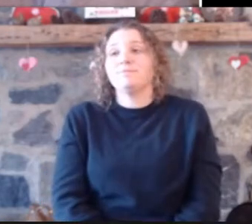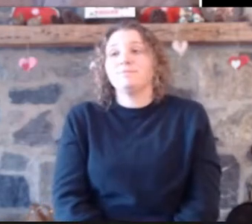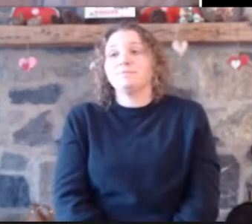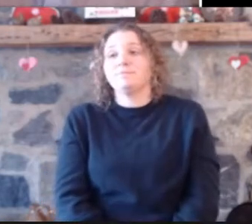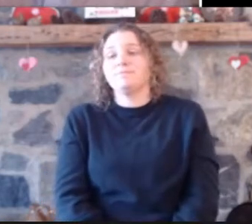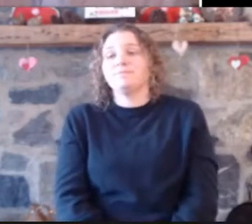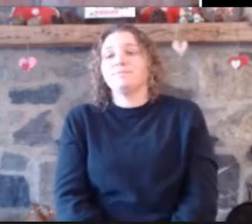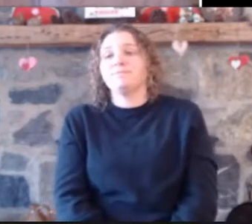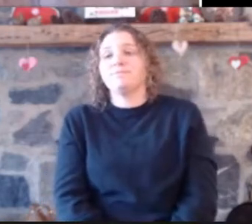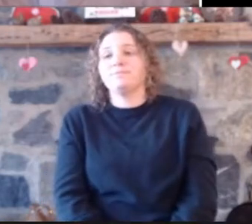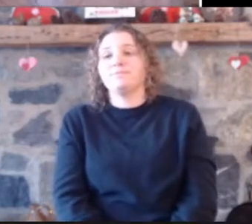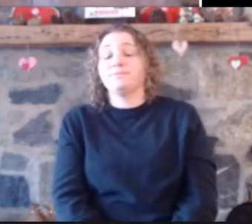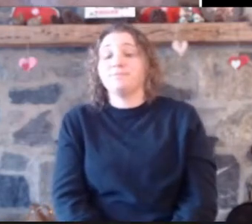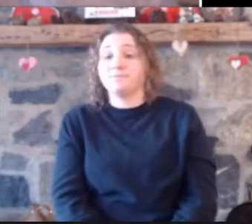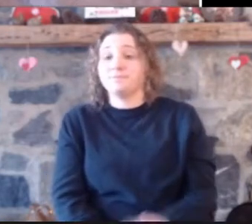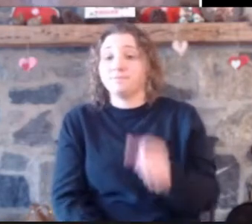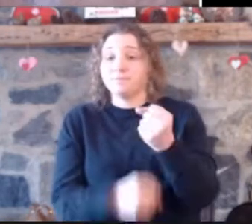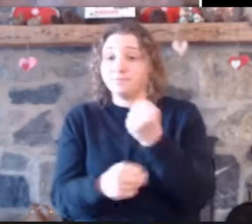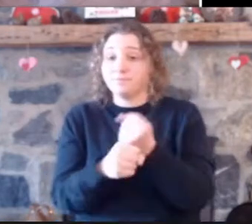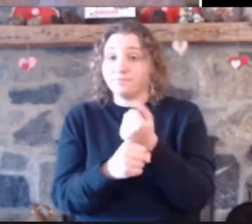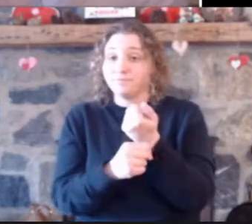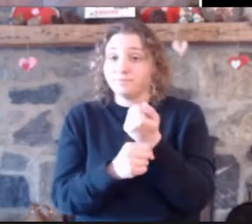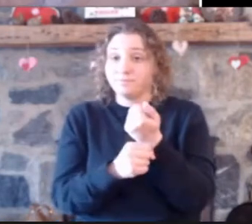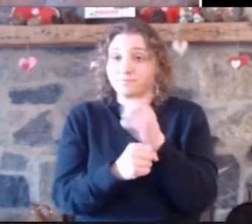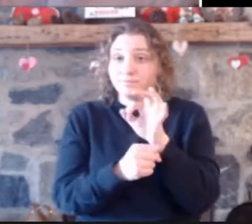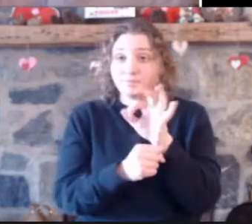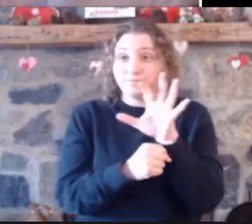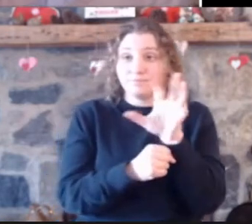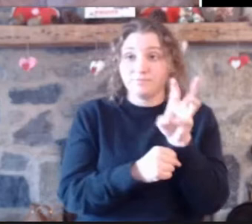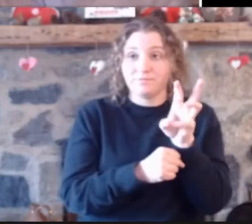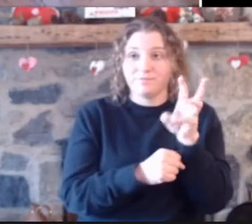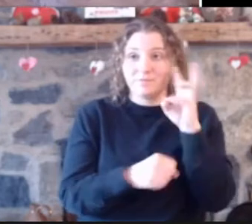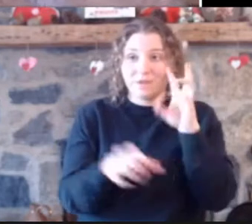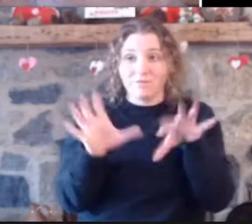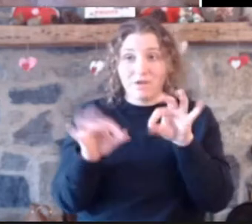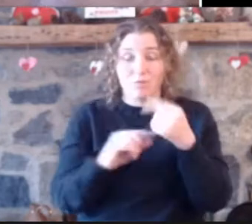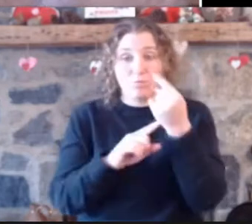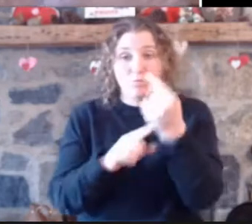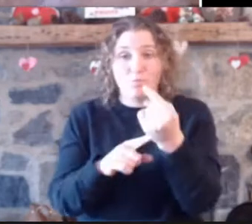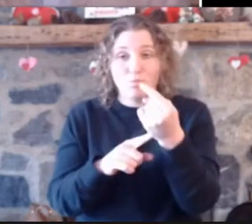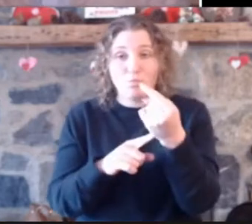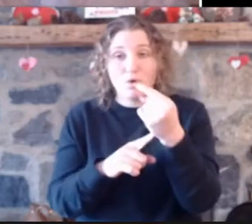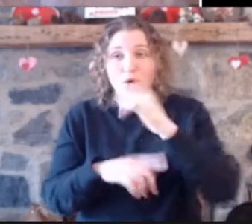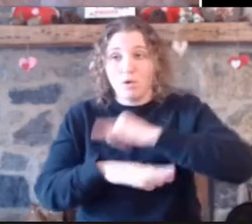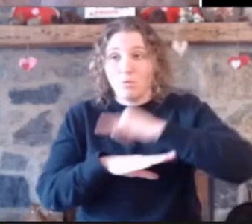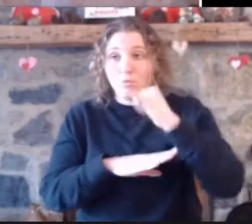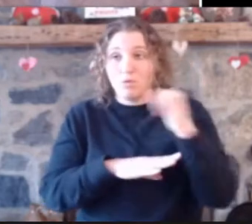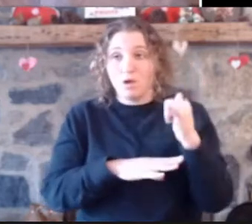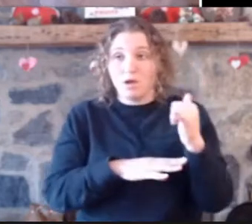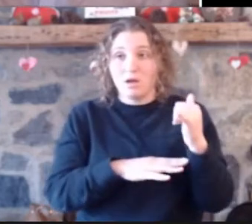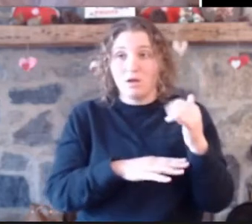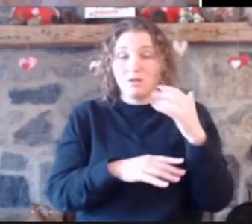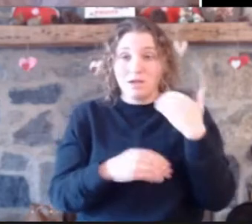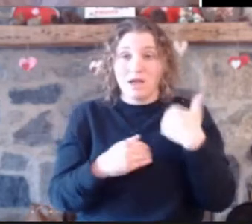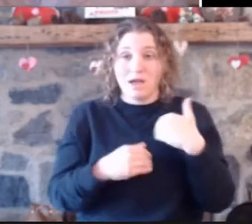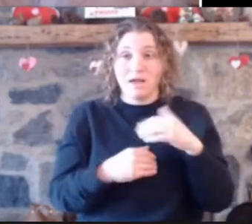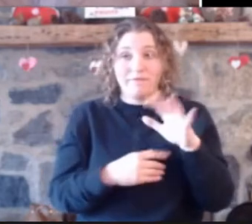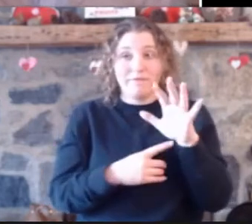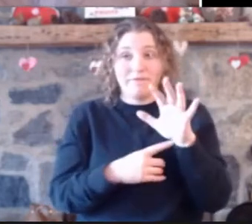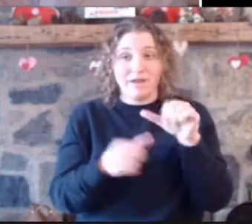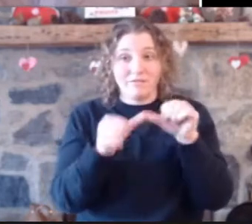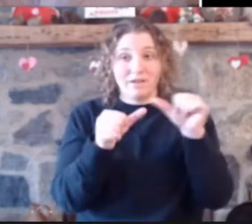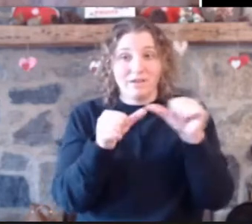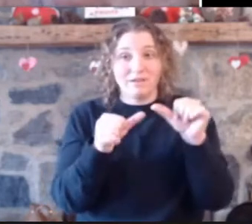former legs. 1956, they found a sperm whale that was found with a 5-inch tibia projecting